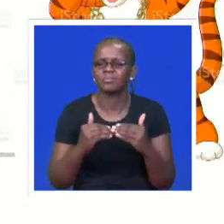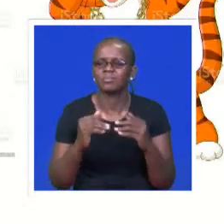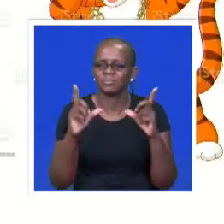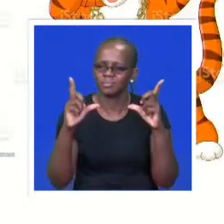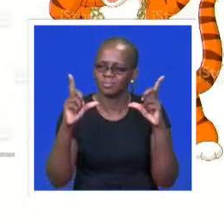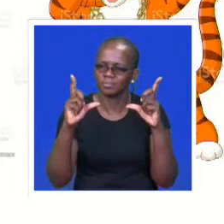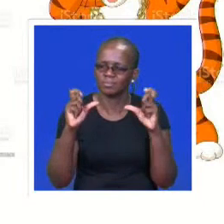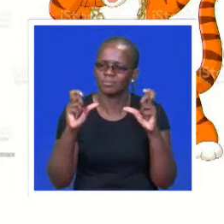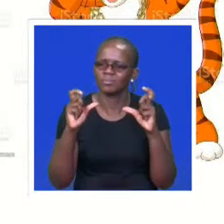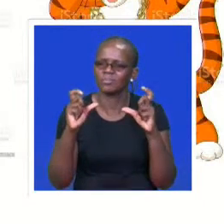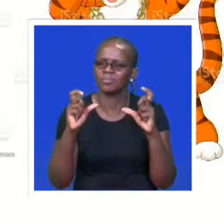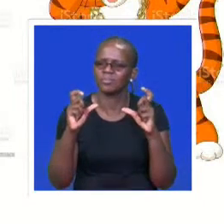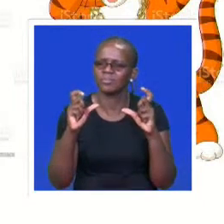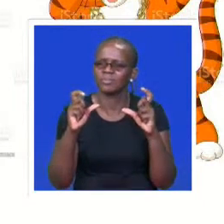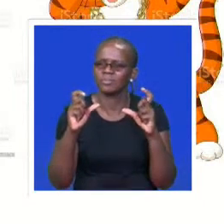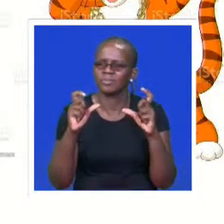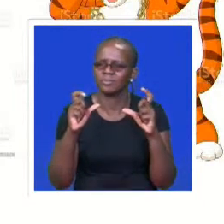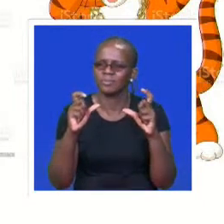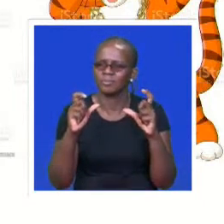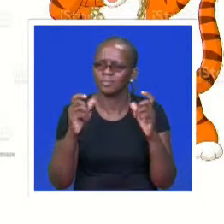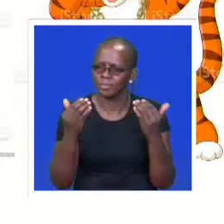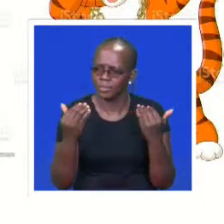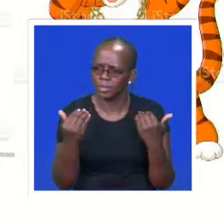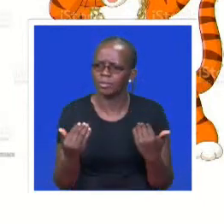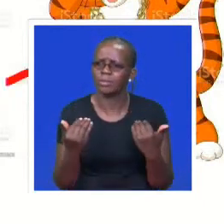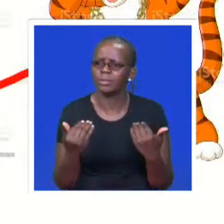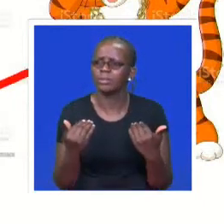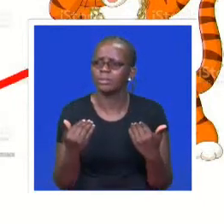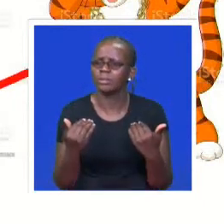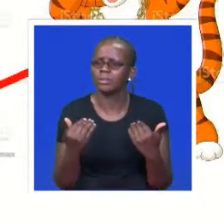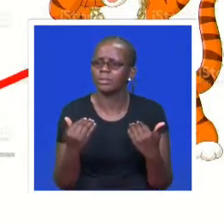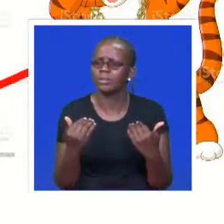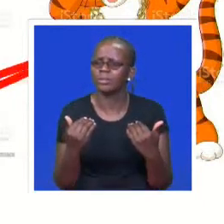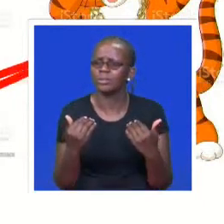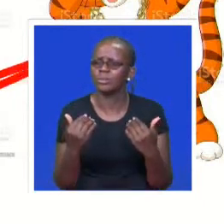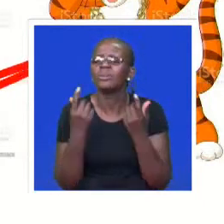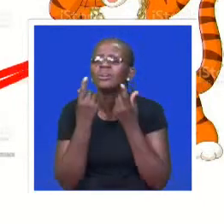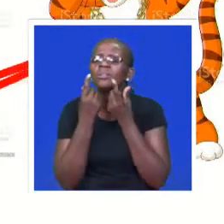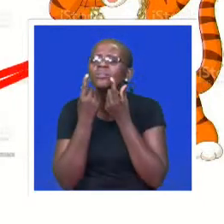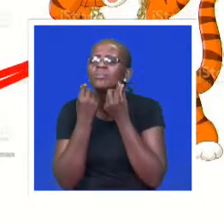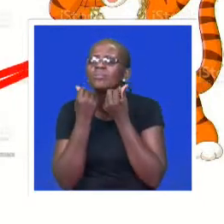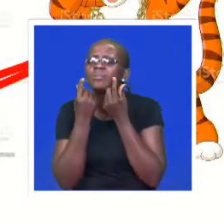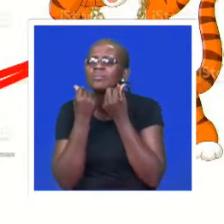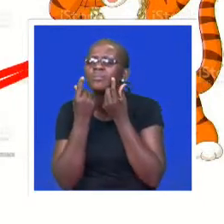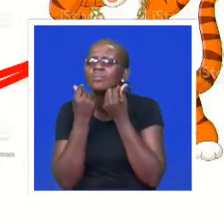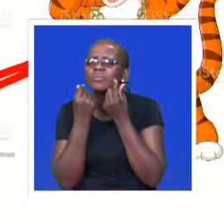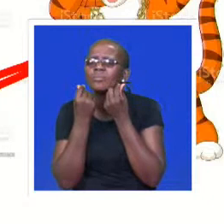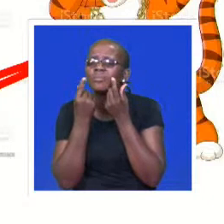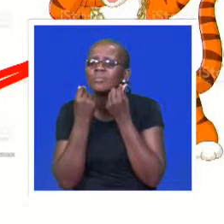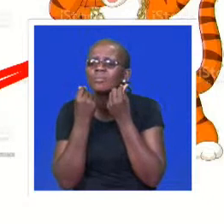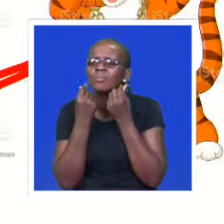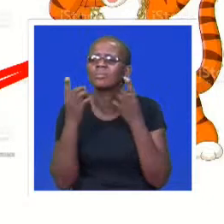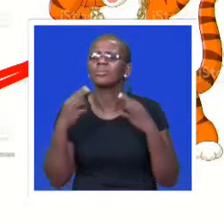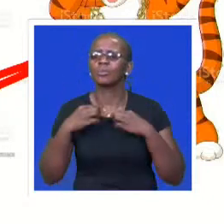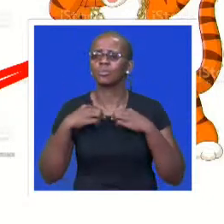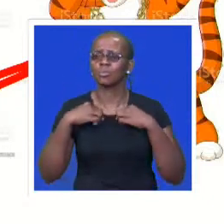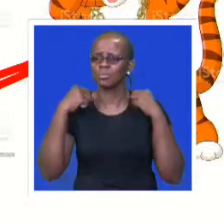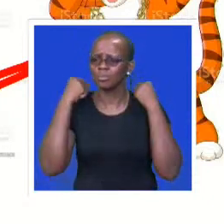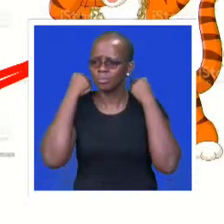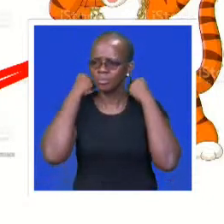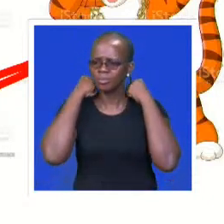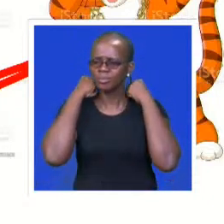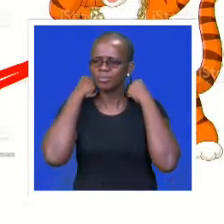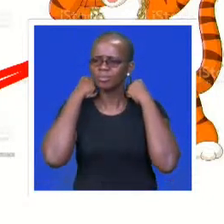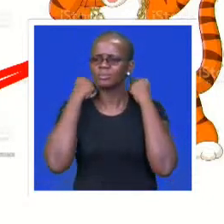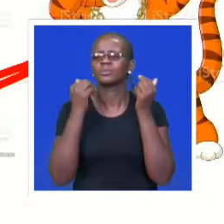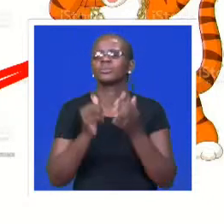that it is now the cat that is now wearing the necklace there. Can you see that necklace? It is the